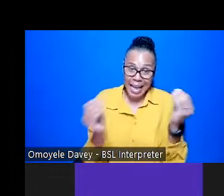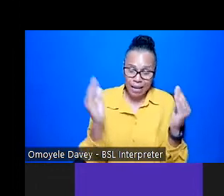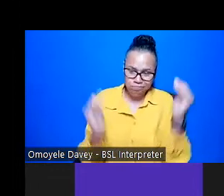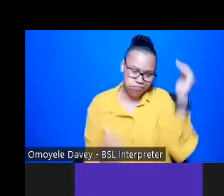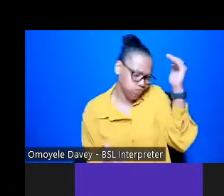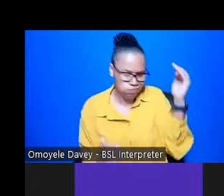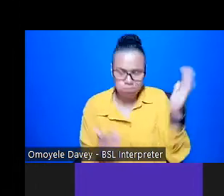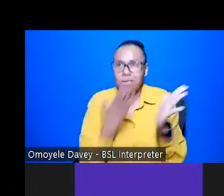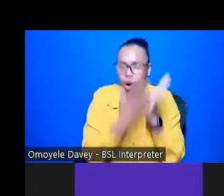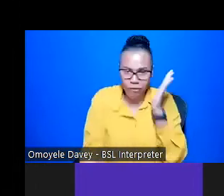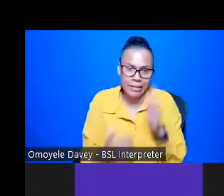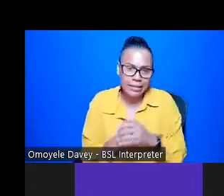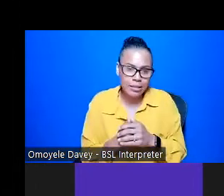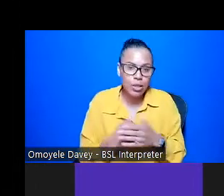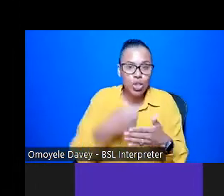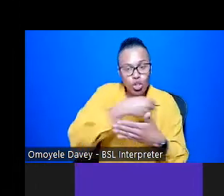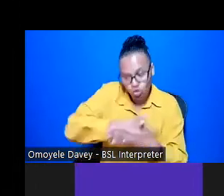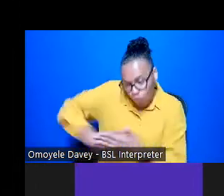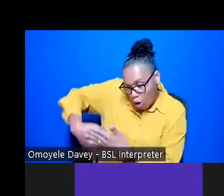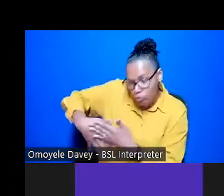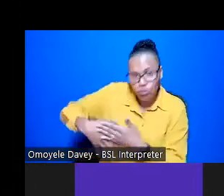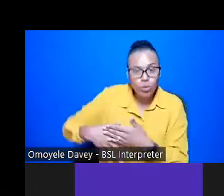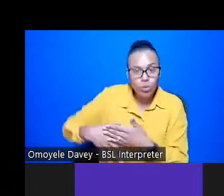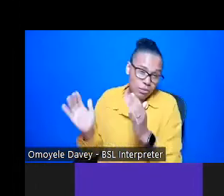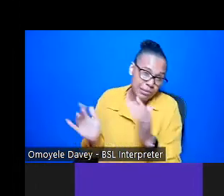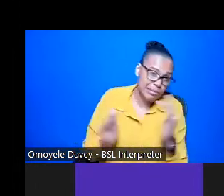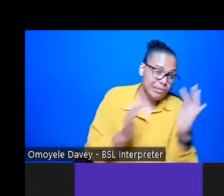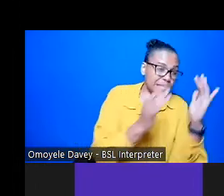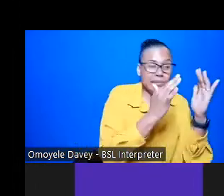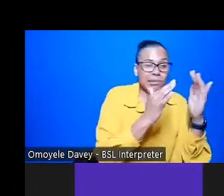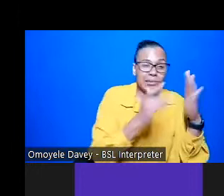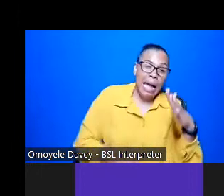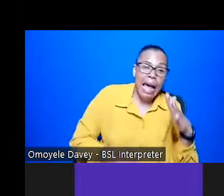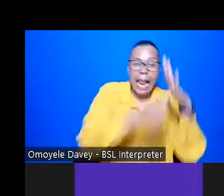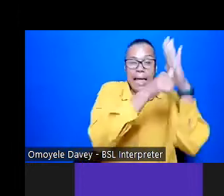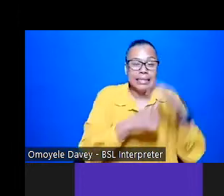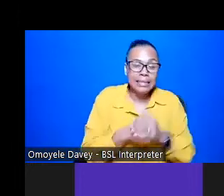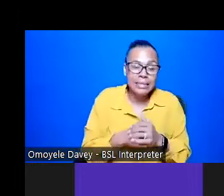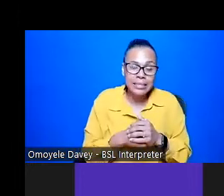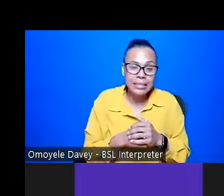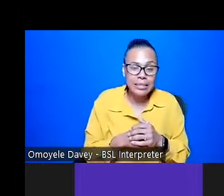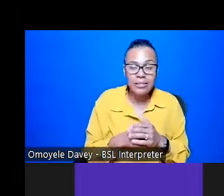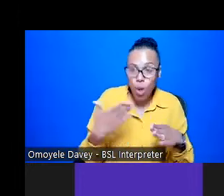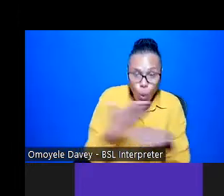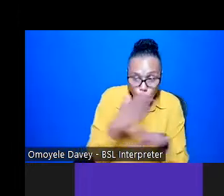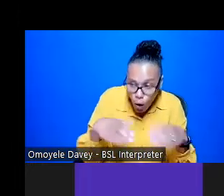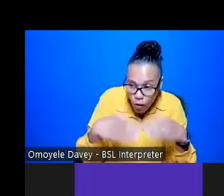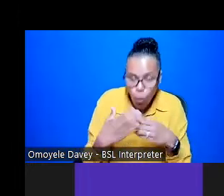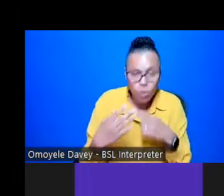across grassroots to the elite, from the entire workforce to